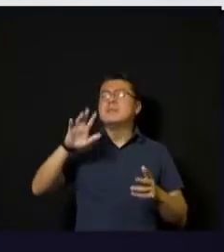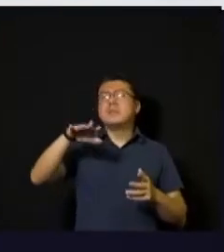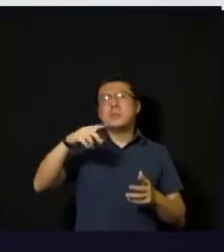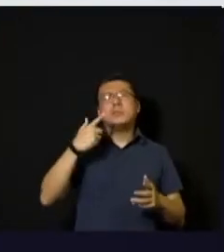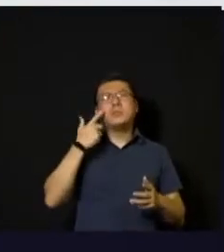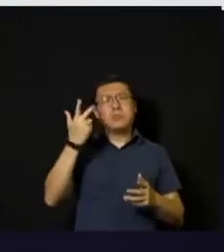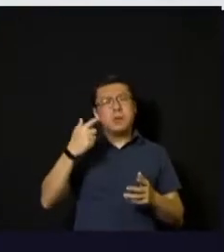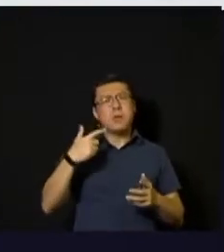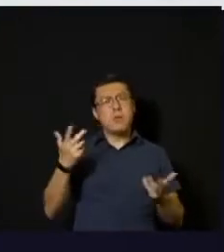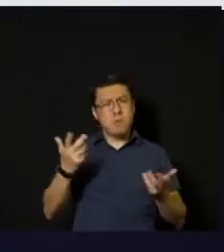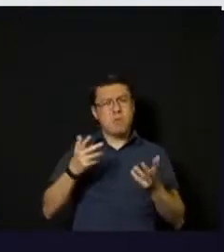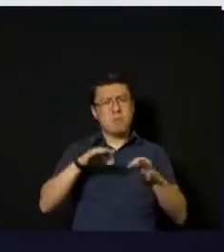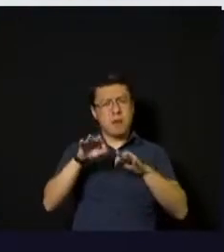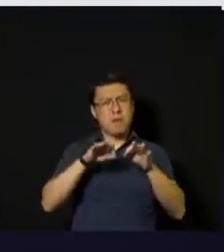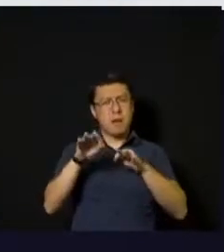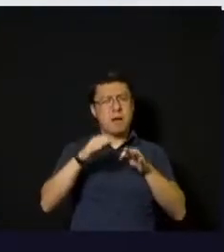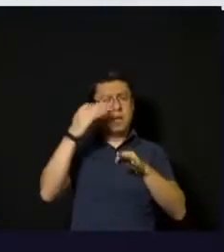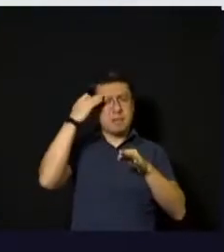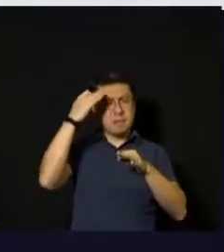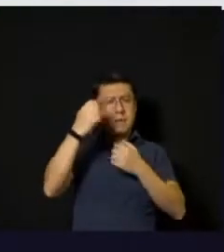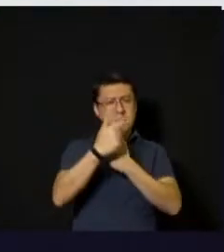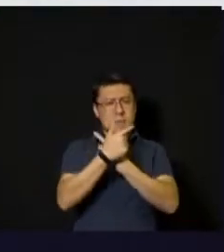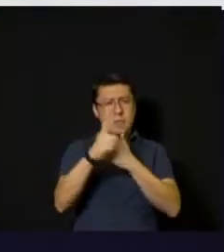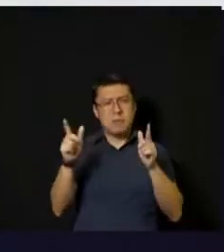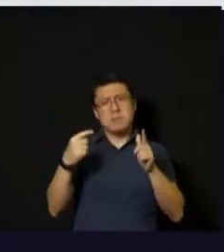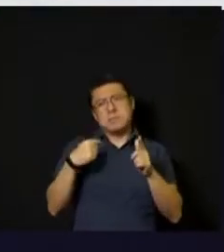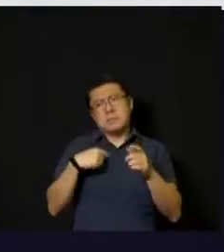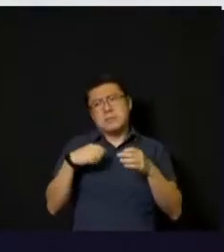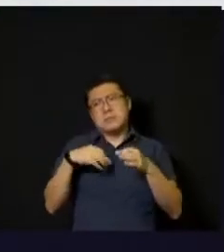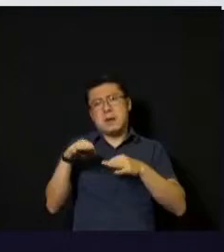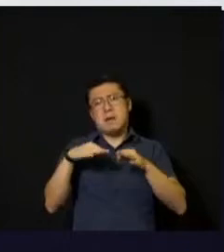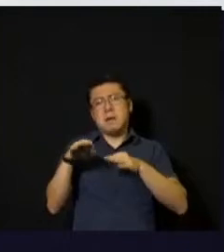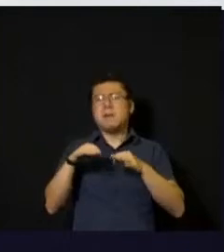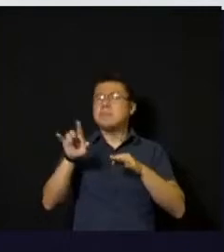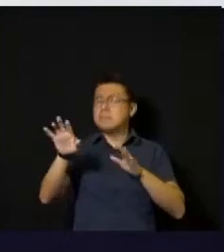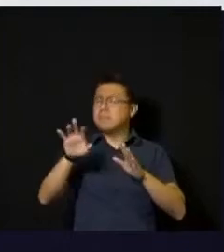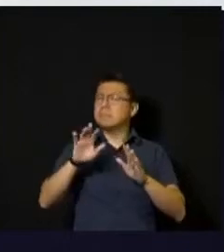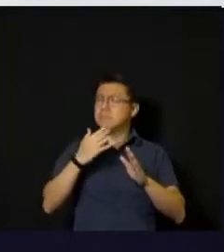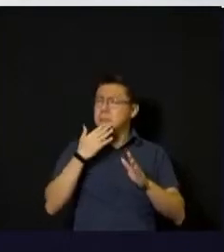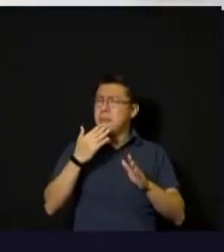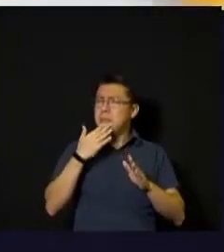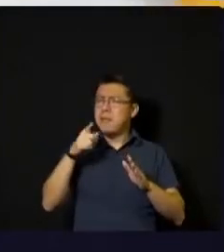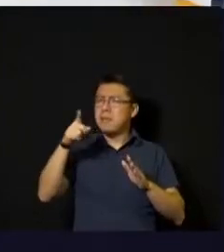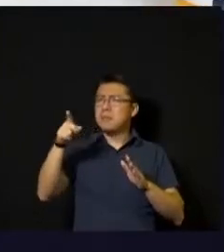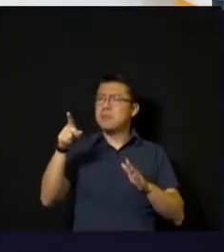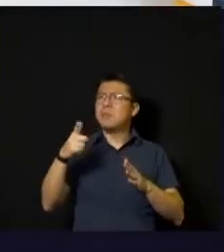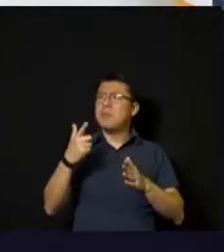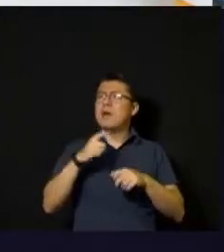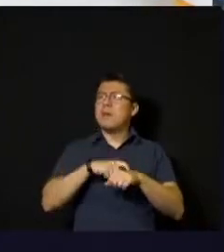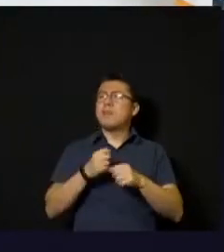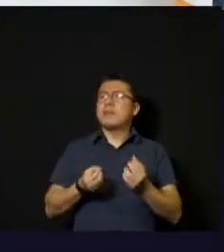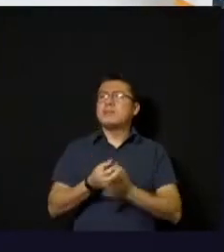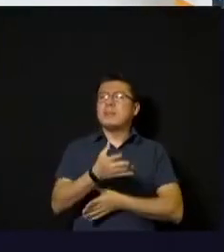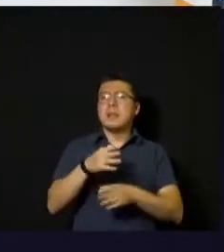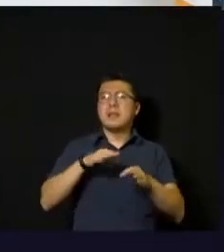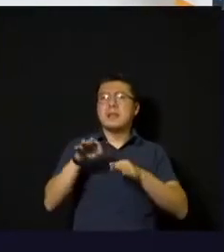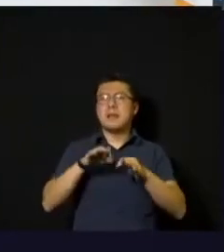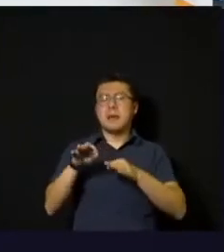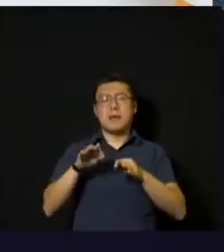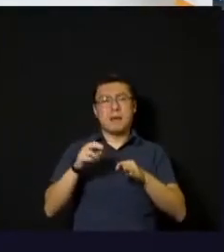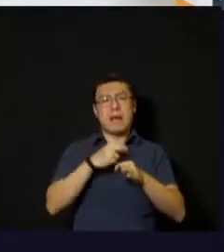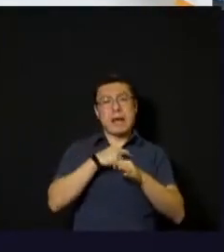to do it in my free time. I work. And so we say, yeah, sure, of course, your schedule is fine. So